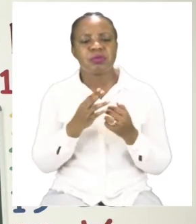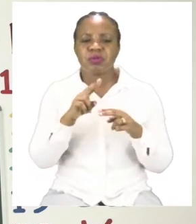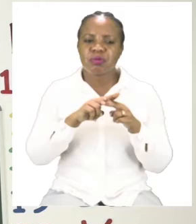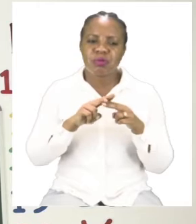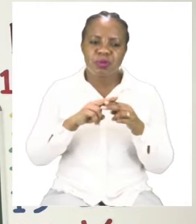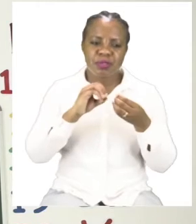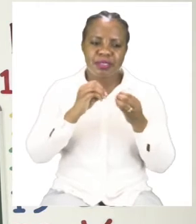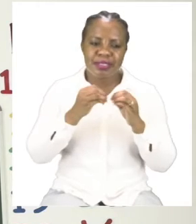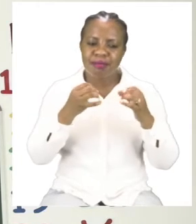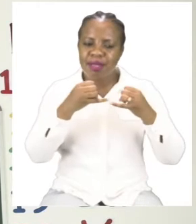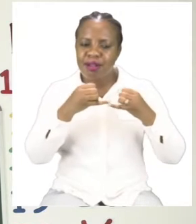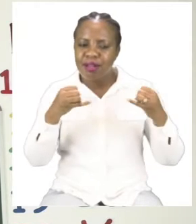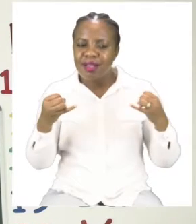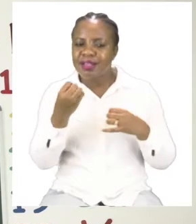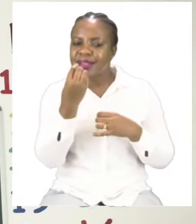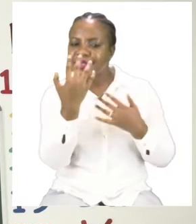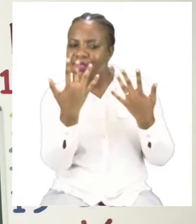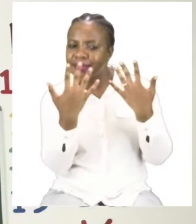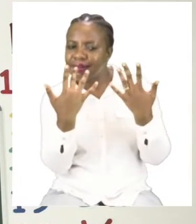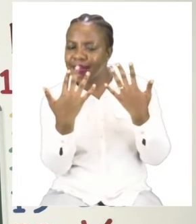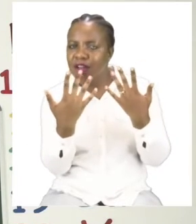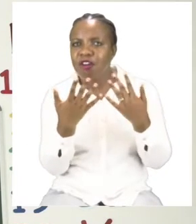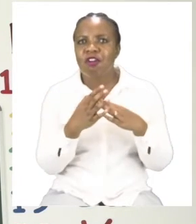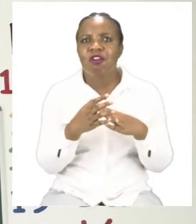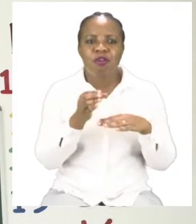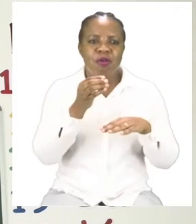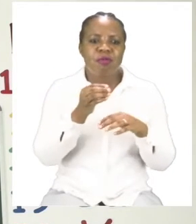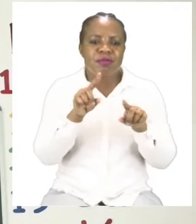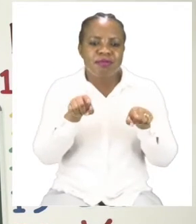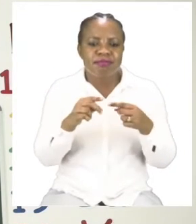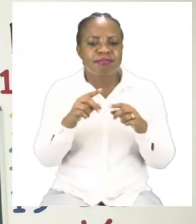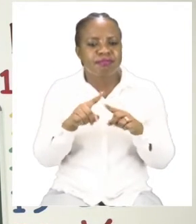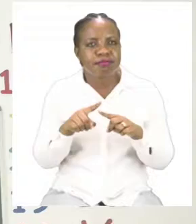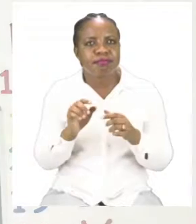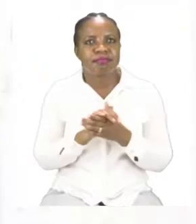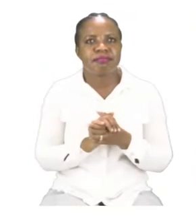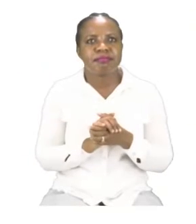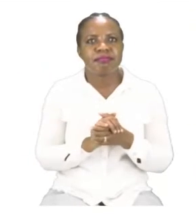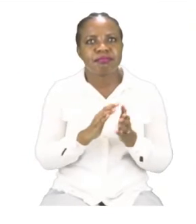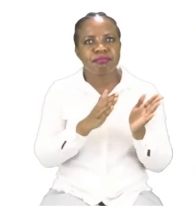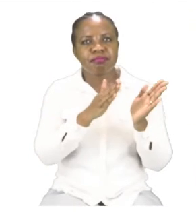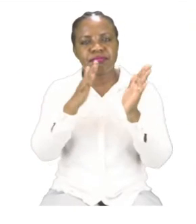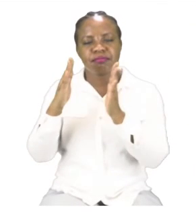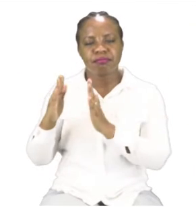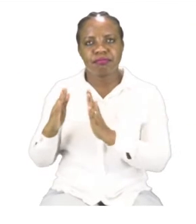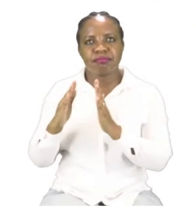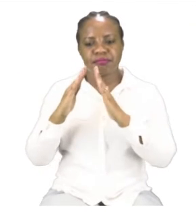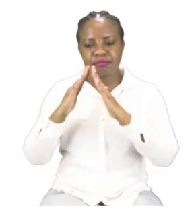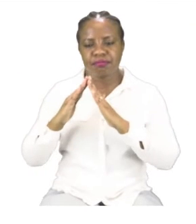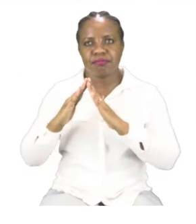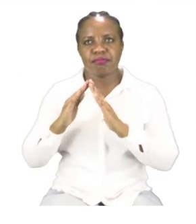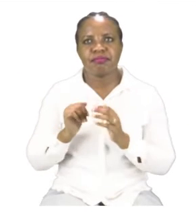your fingers. Now, let us go to the next house. The next house has